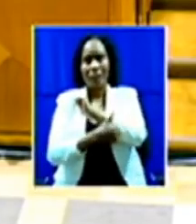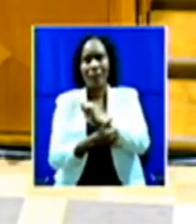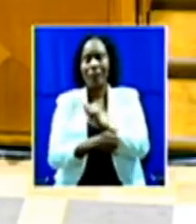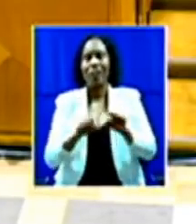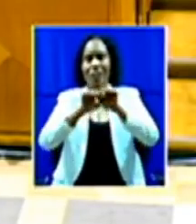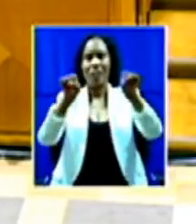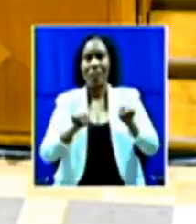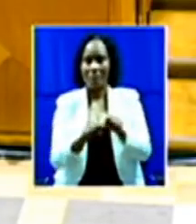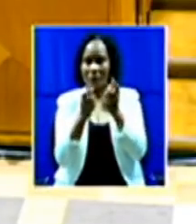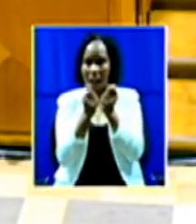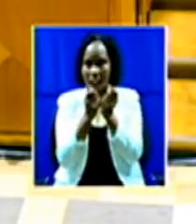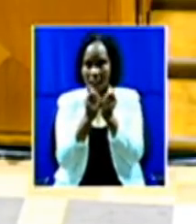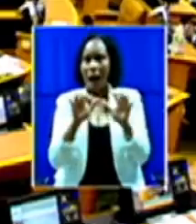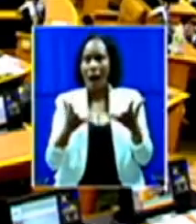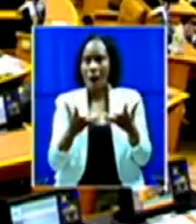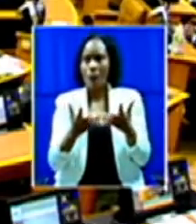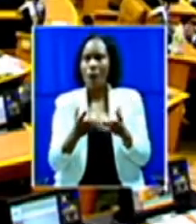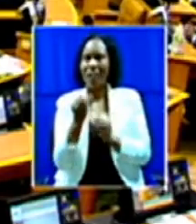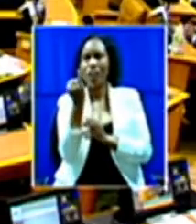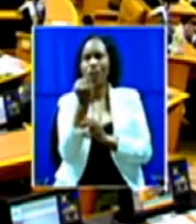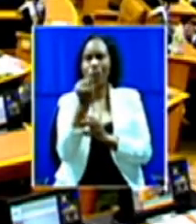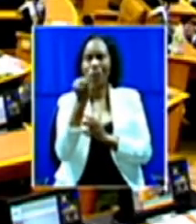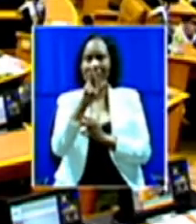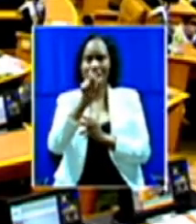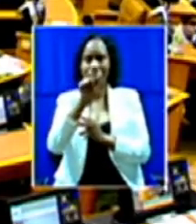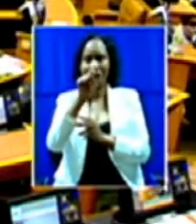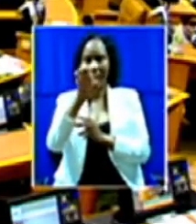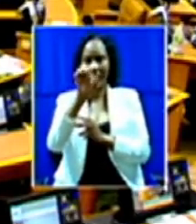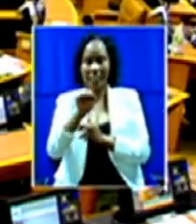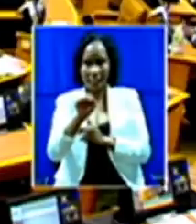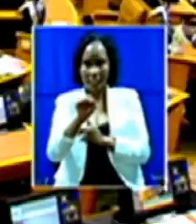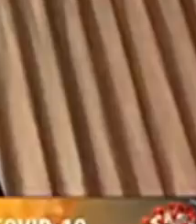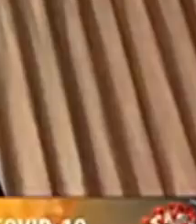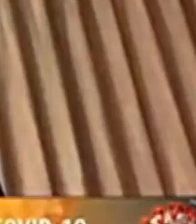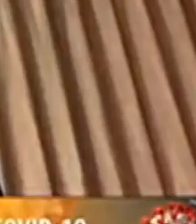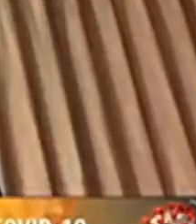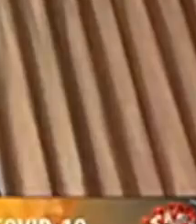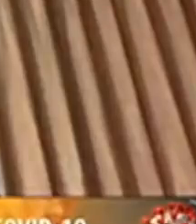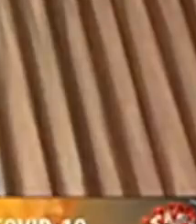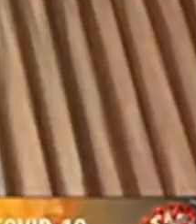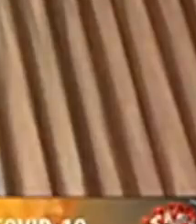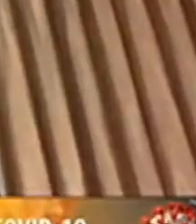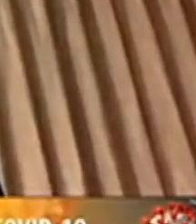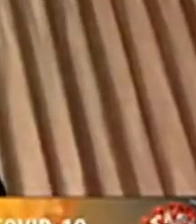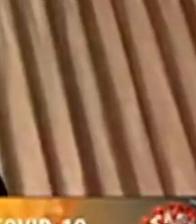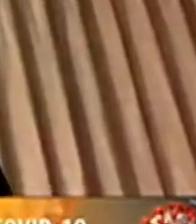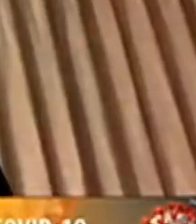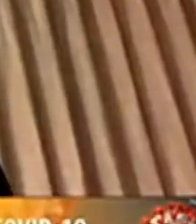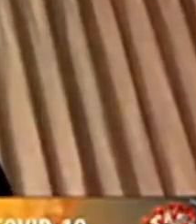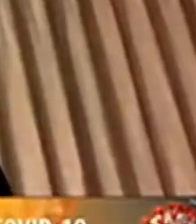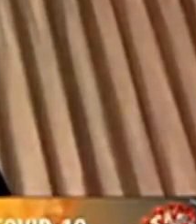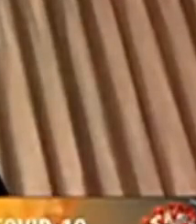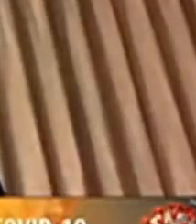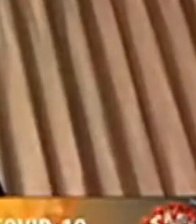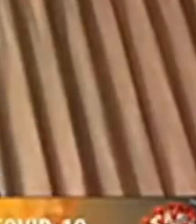people who are not happy with the nomination based on the fact that they feel that she has not